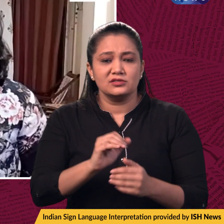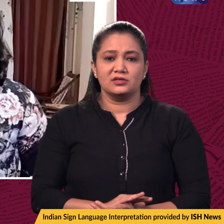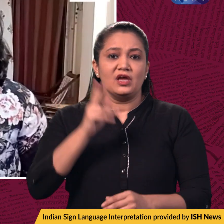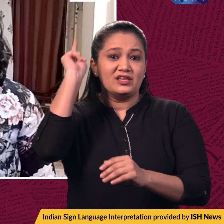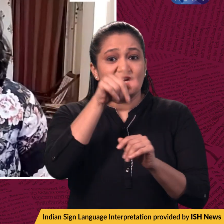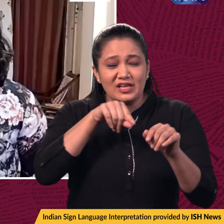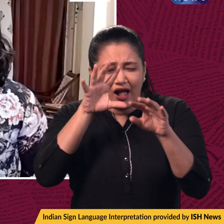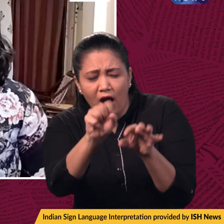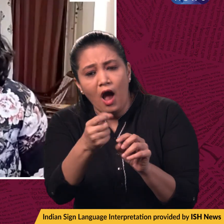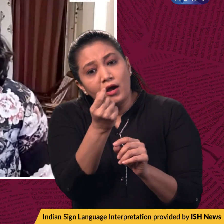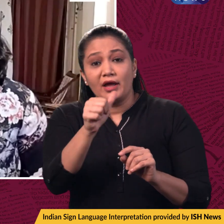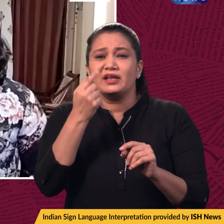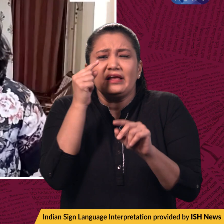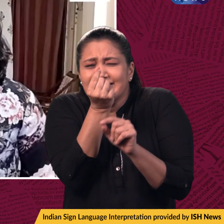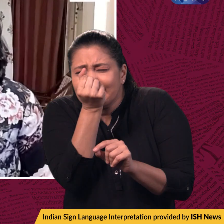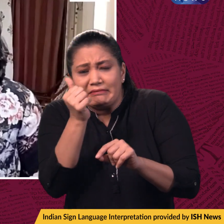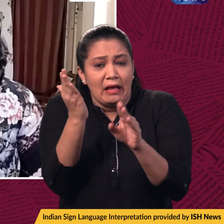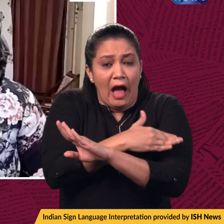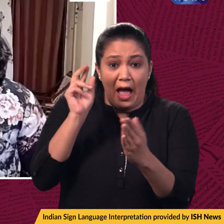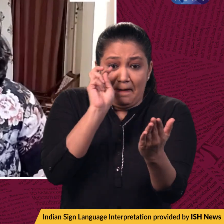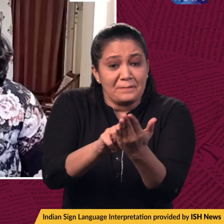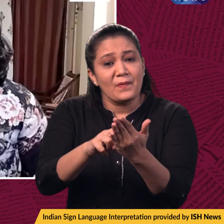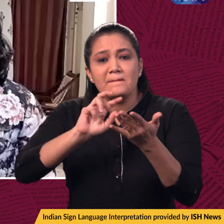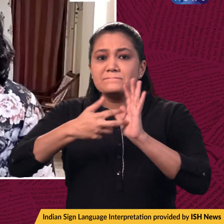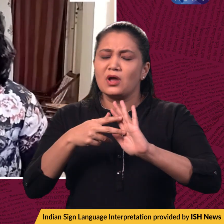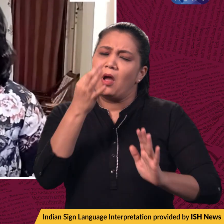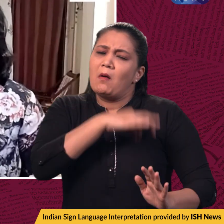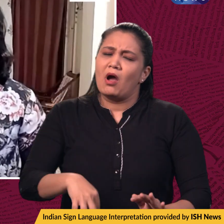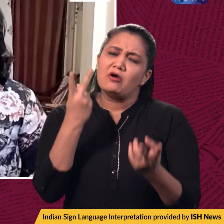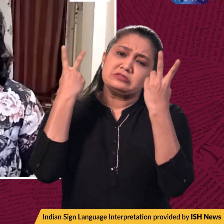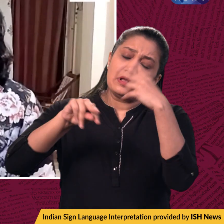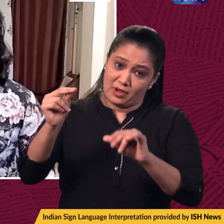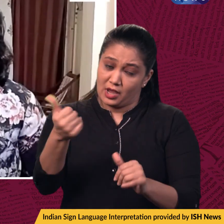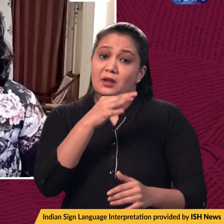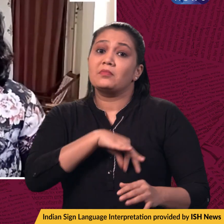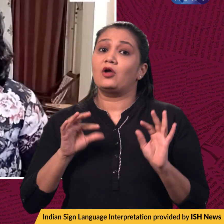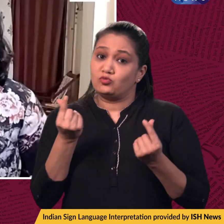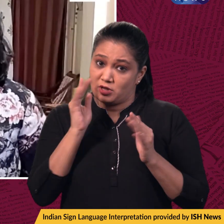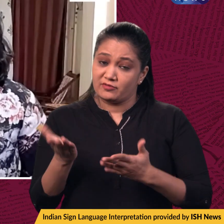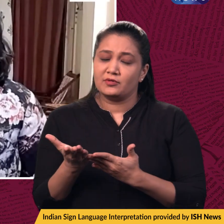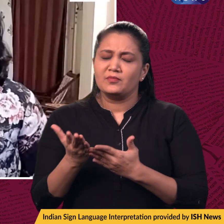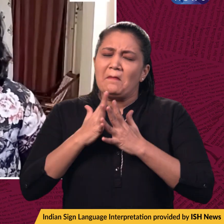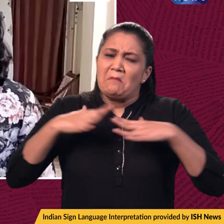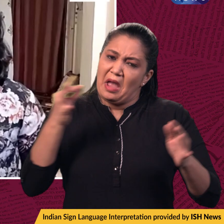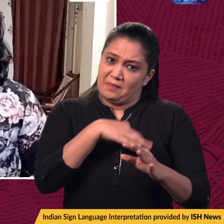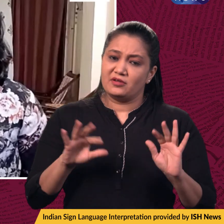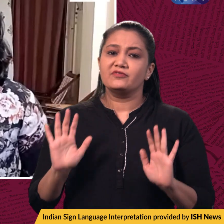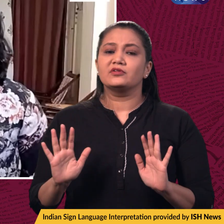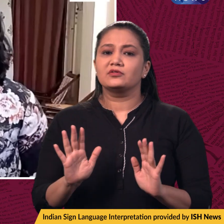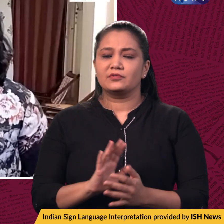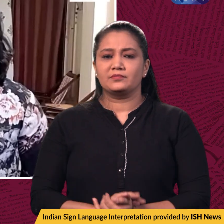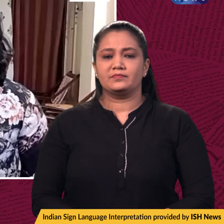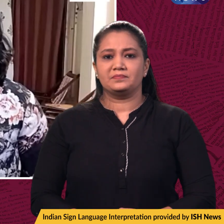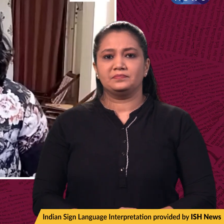feed of the exchange. Now, even a split-second edge is considered capable of bringing in huge gains to